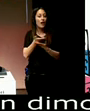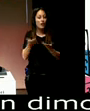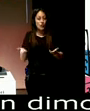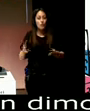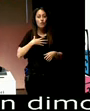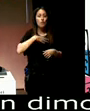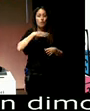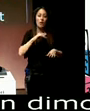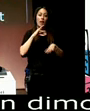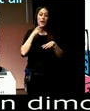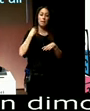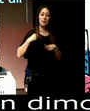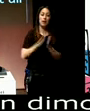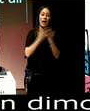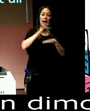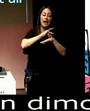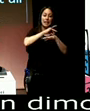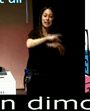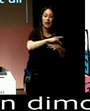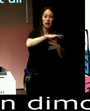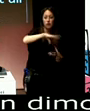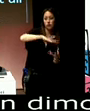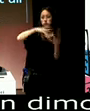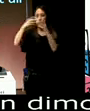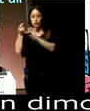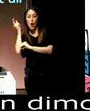into our mobile phone. So these guides